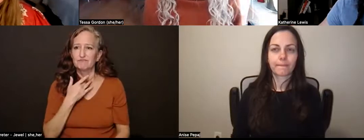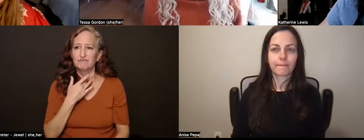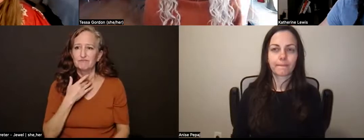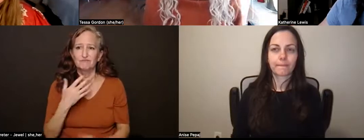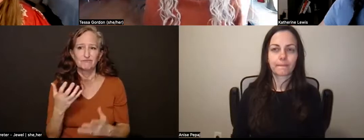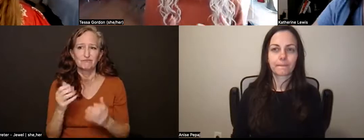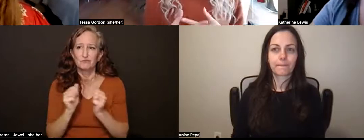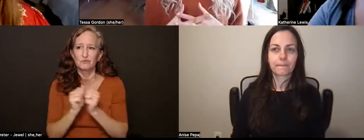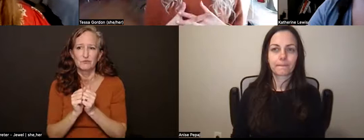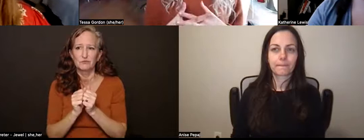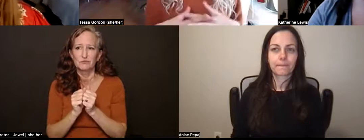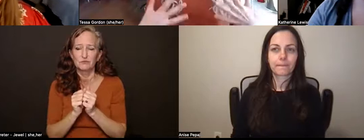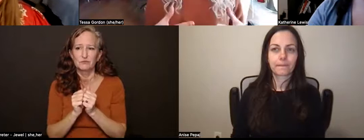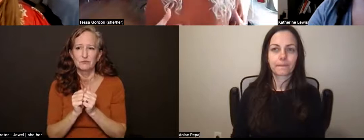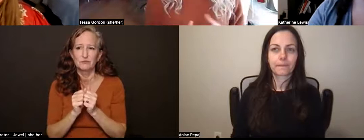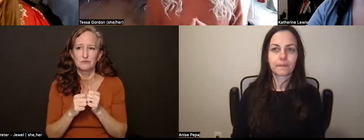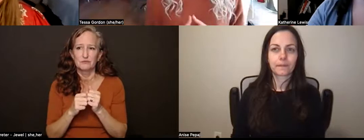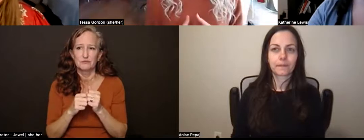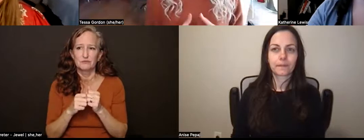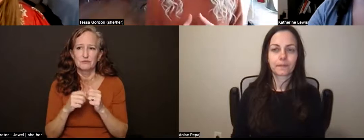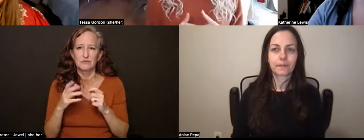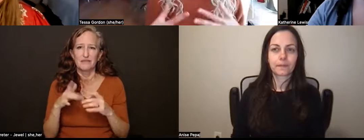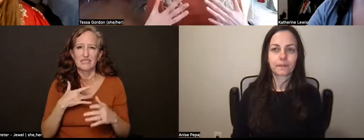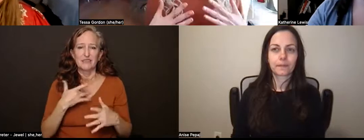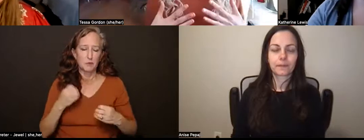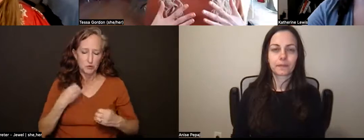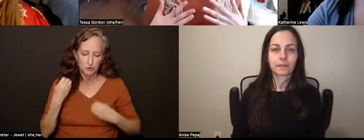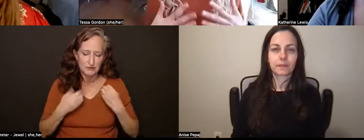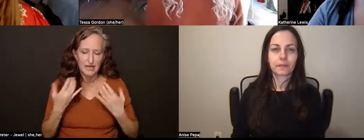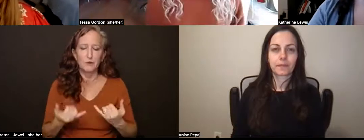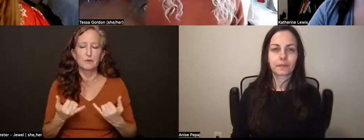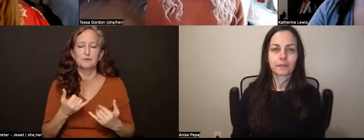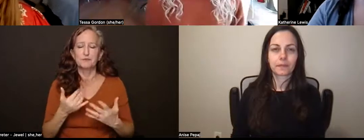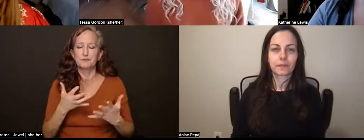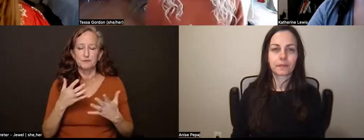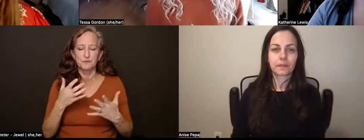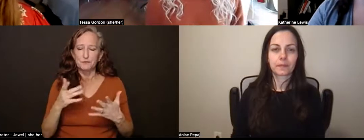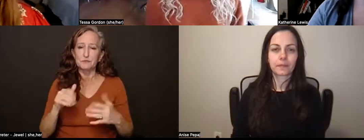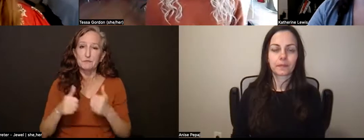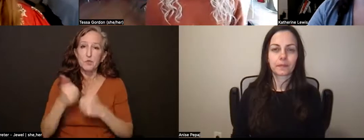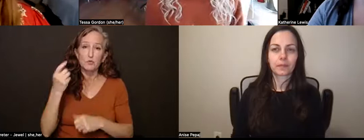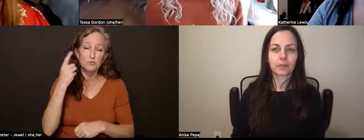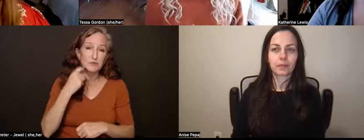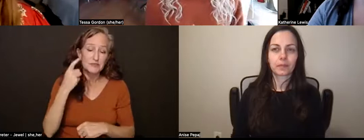health. I start getting a little bit emotional, but I feel like one of the most recent ones was